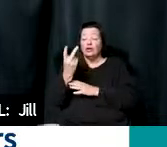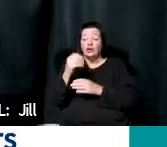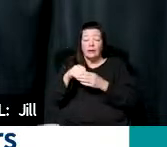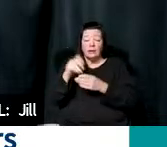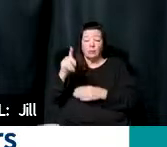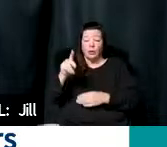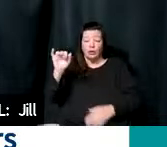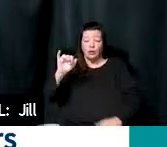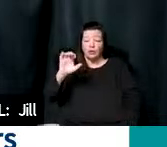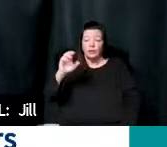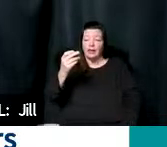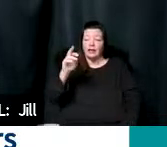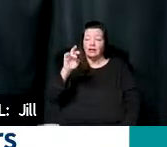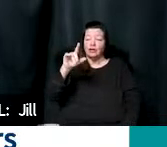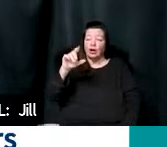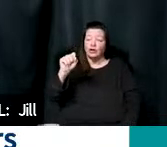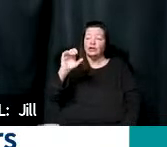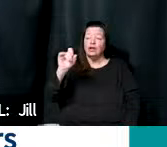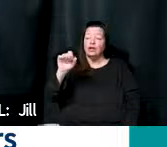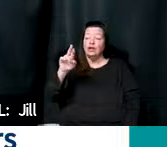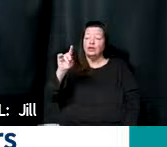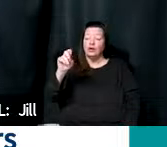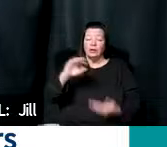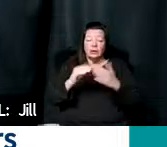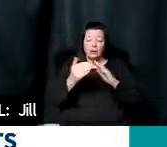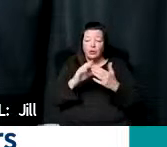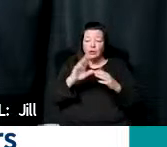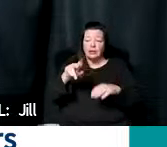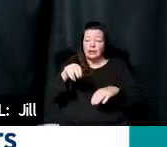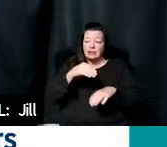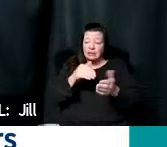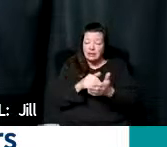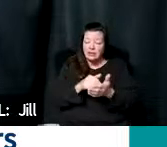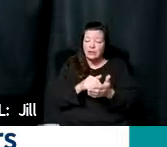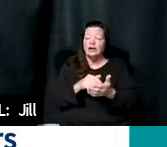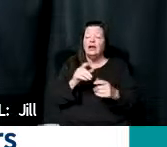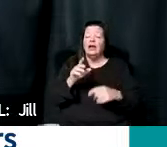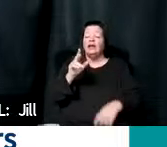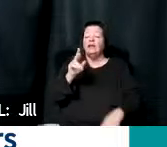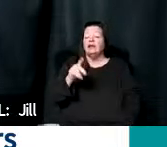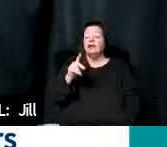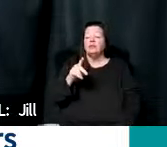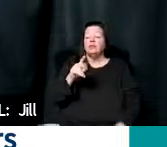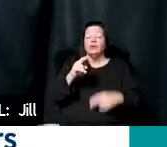at the Charles Jordan Community Center and the other at the Portland Building on 5th Avenue.